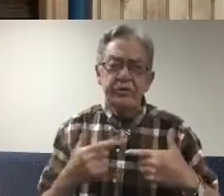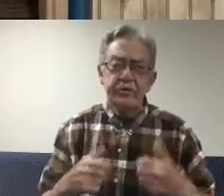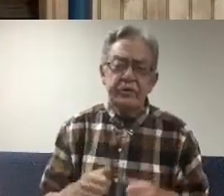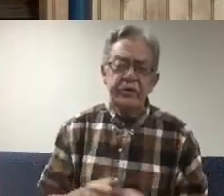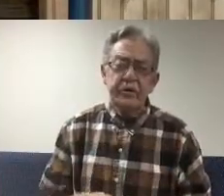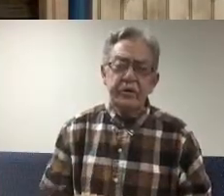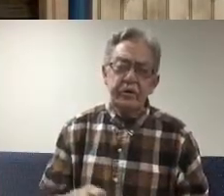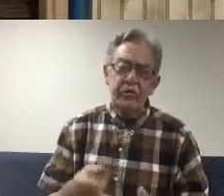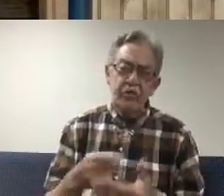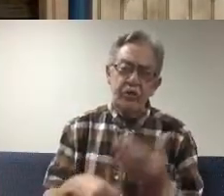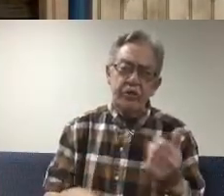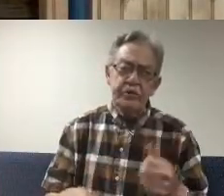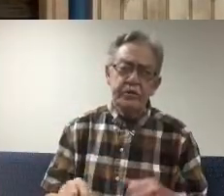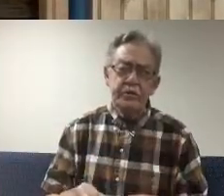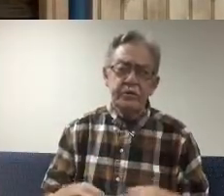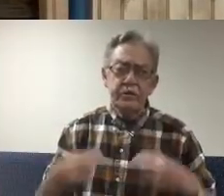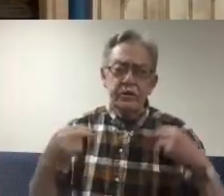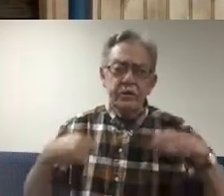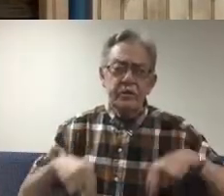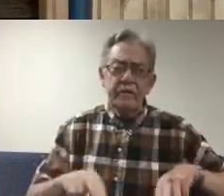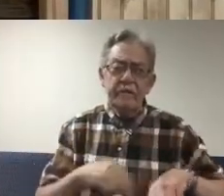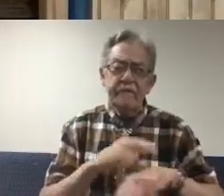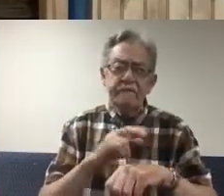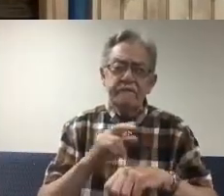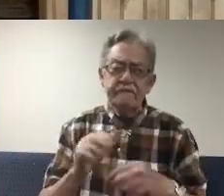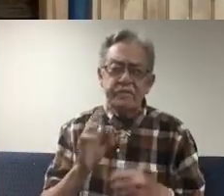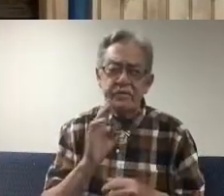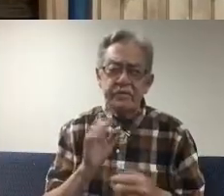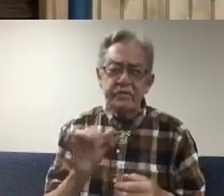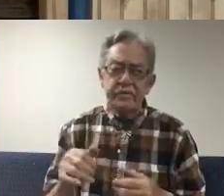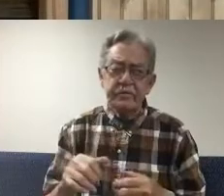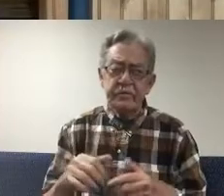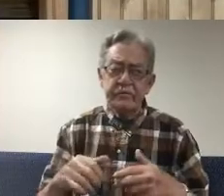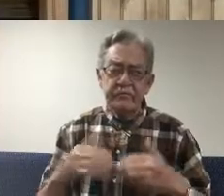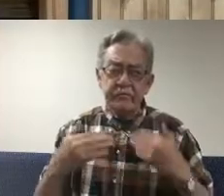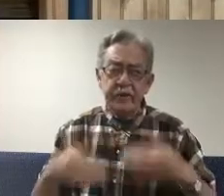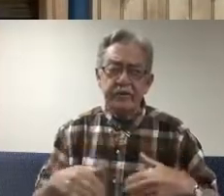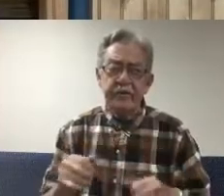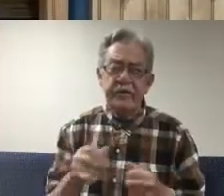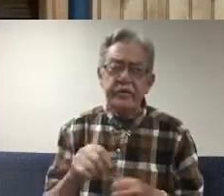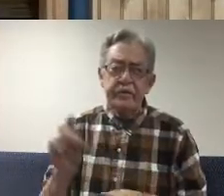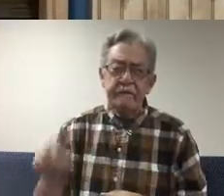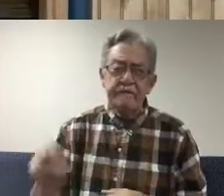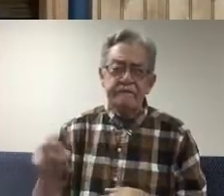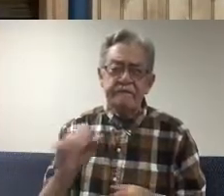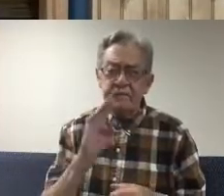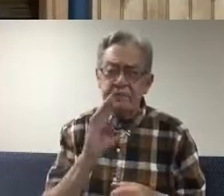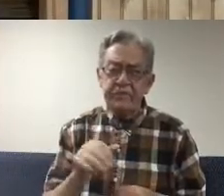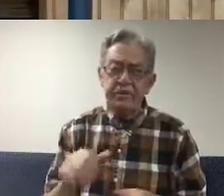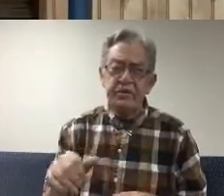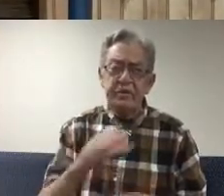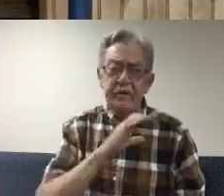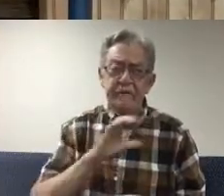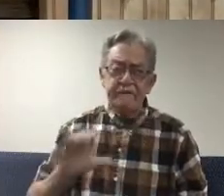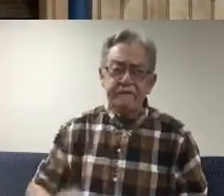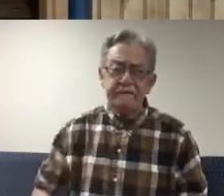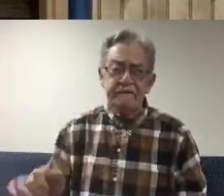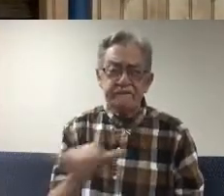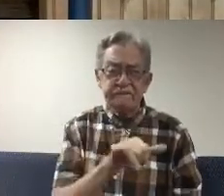that notion that you should never change who you are, entered into the